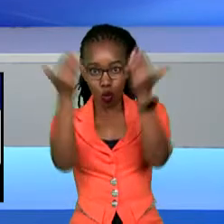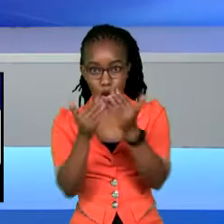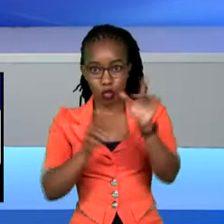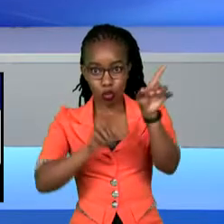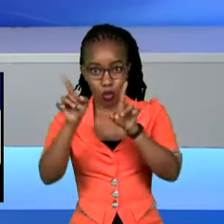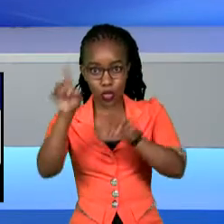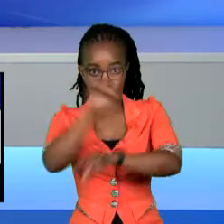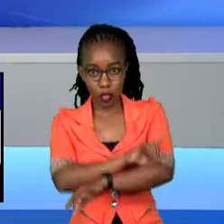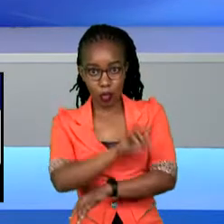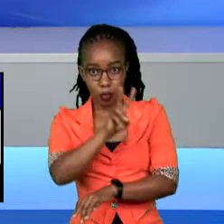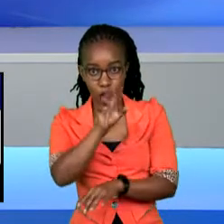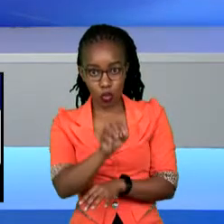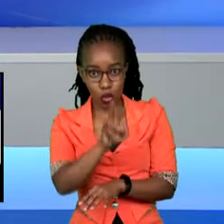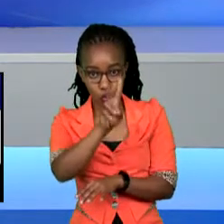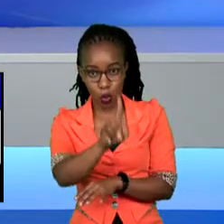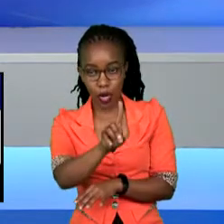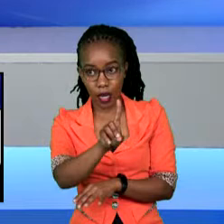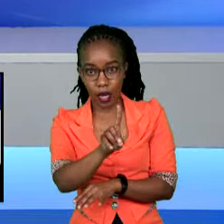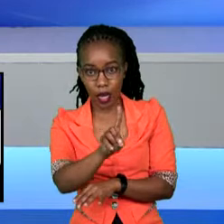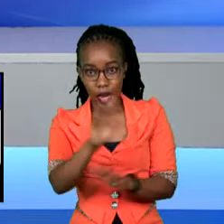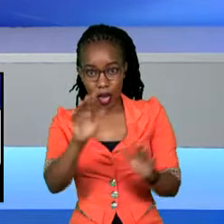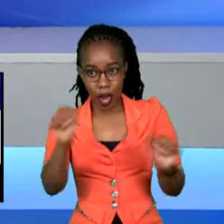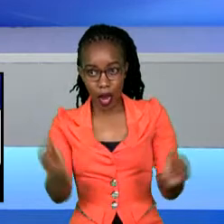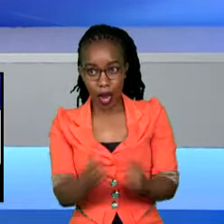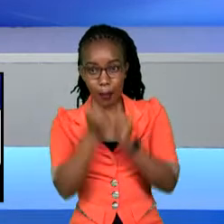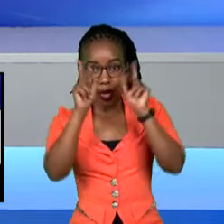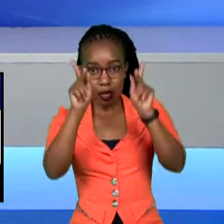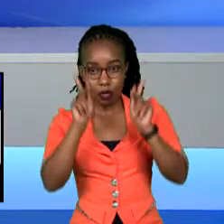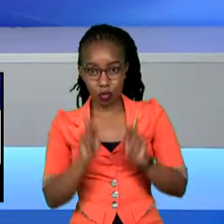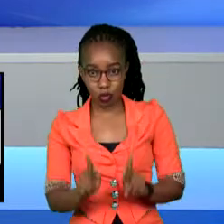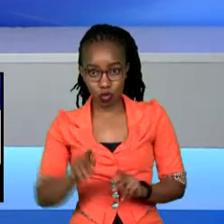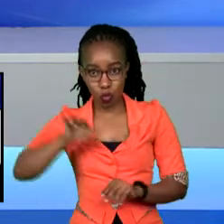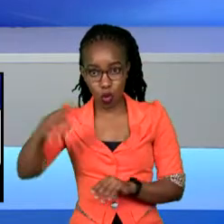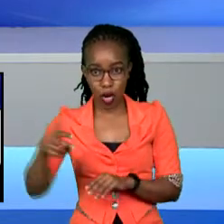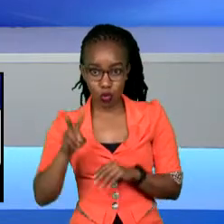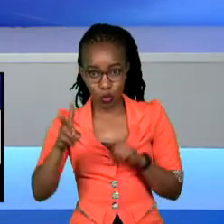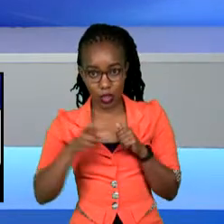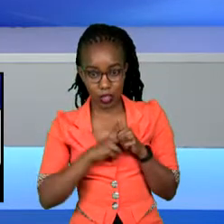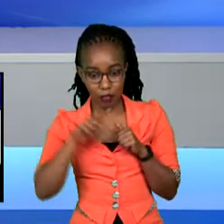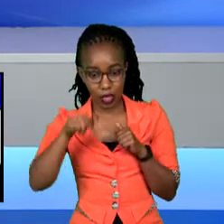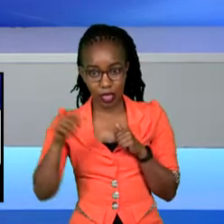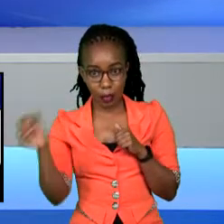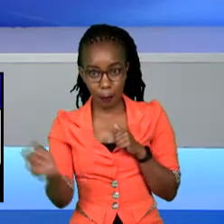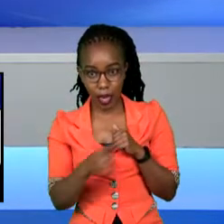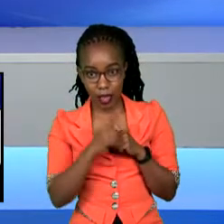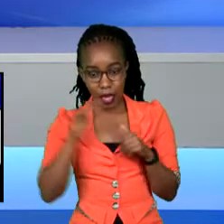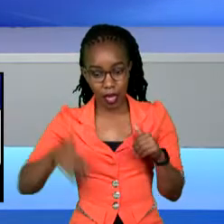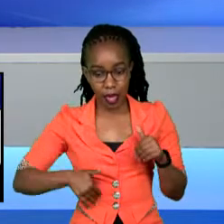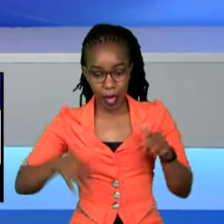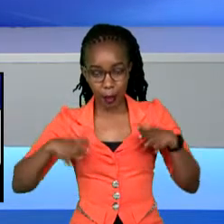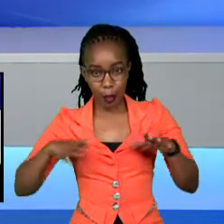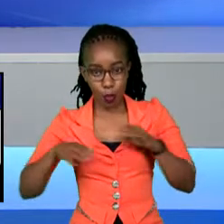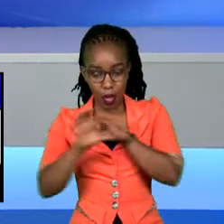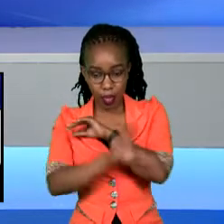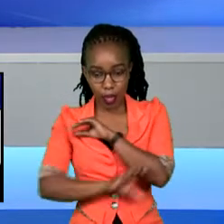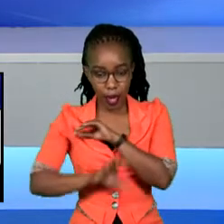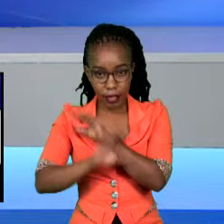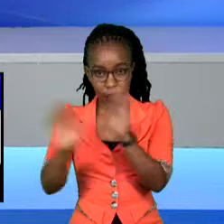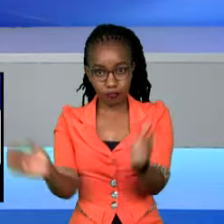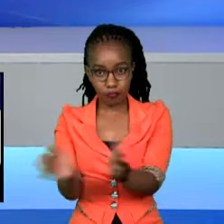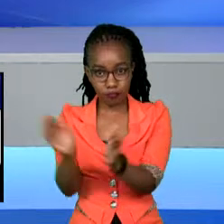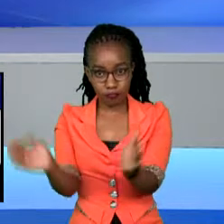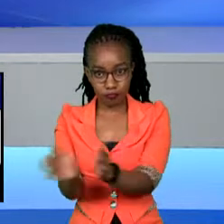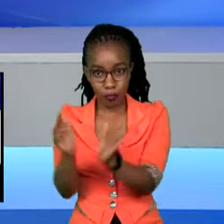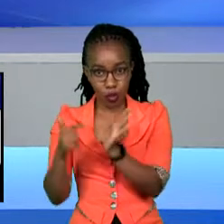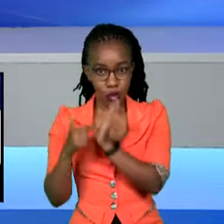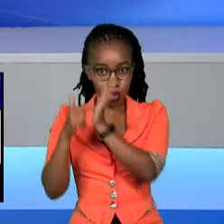Day 2021, set to be marked in Kisumu County on the 27th of this month. Youth in the country have also been urged to come out